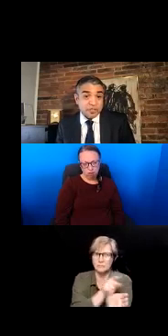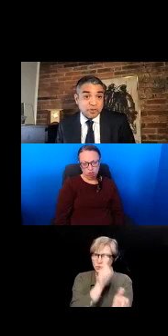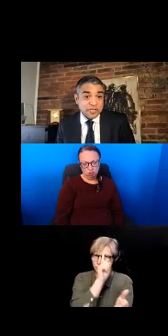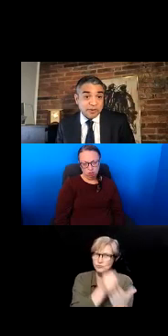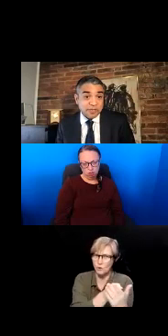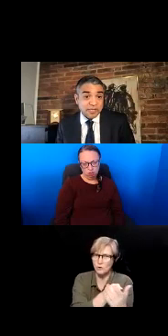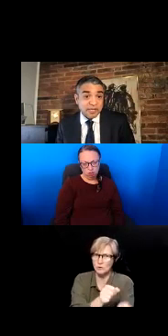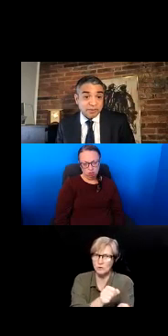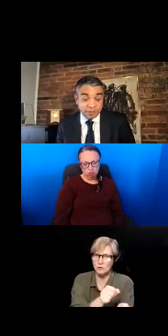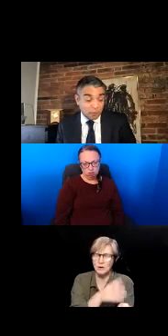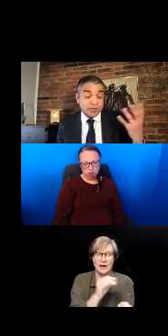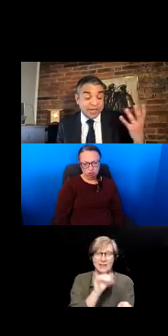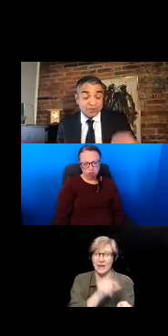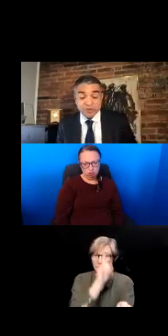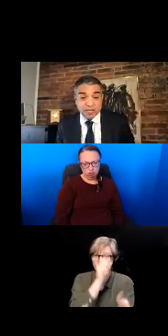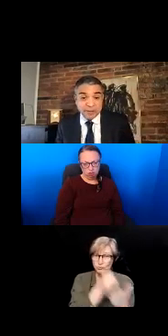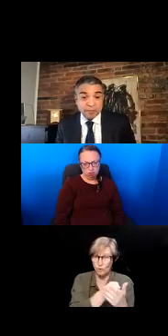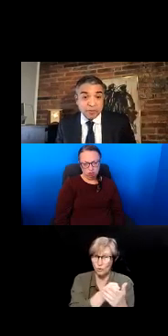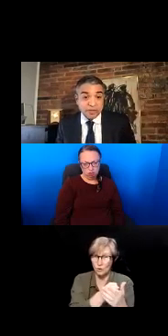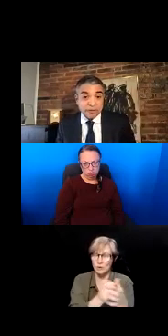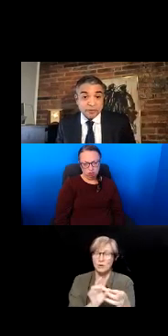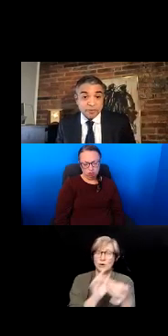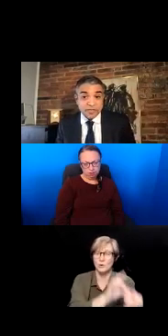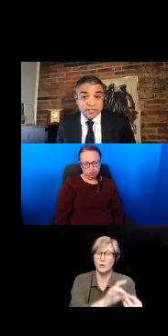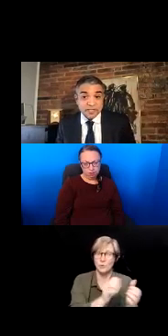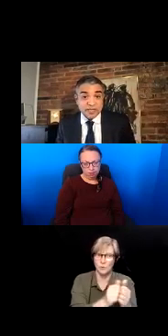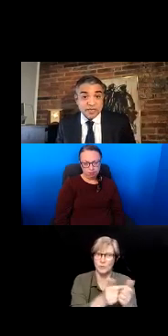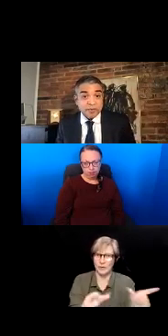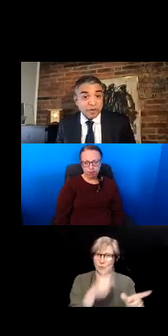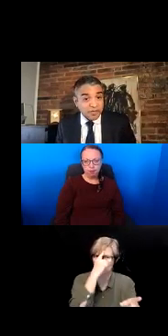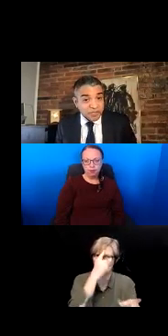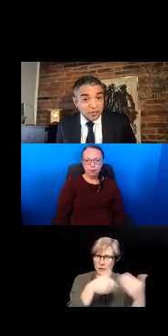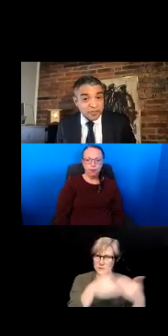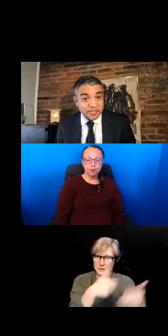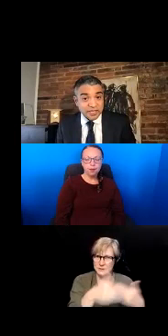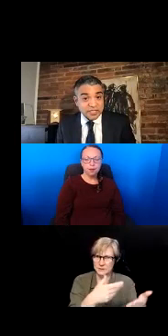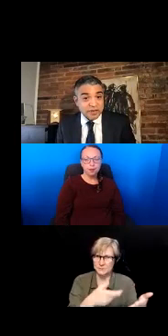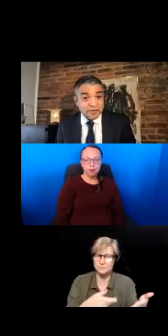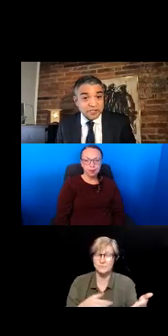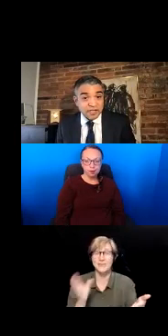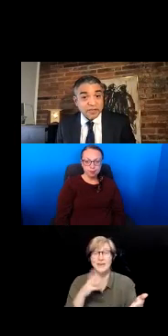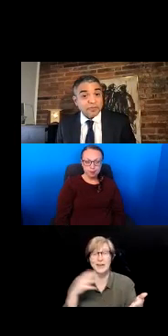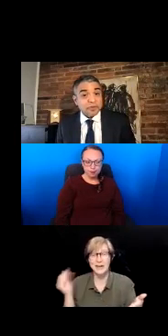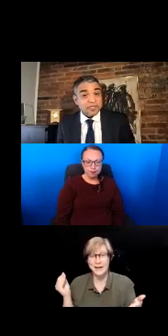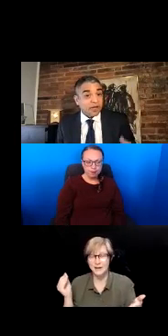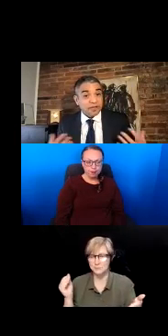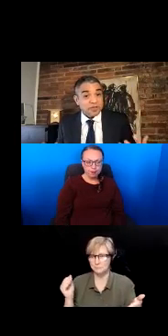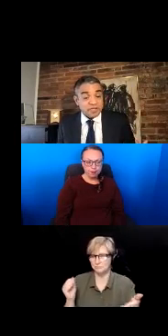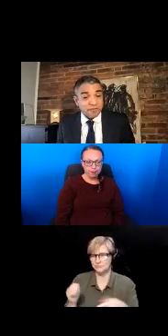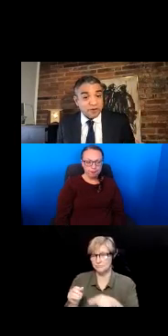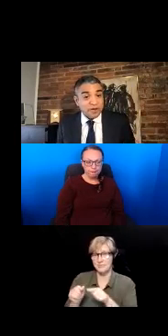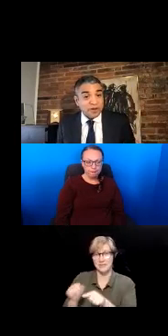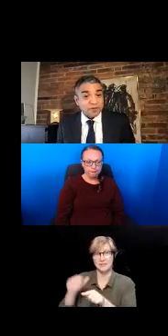would associate with, one would now associate with language processing. But what also was the case for this child was that he